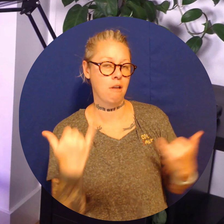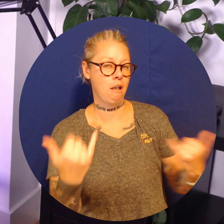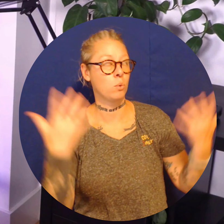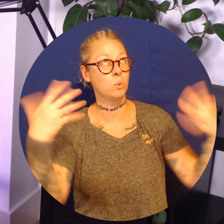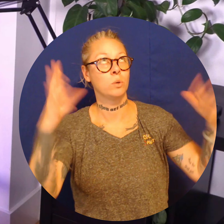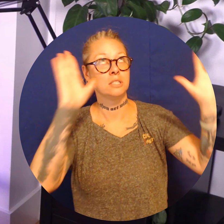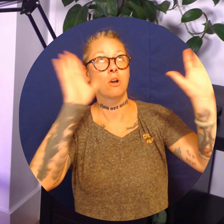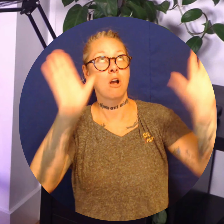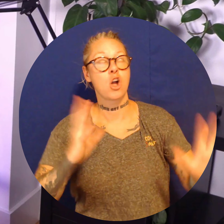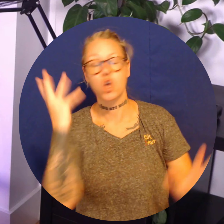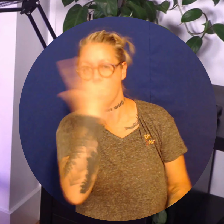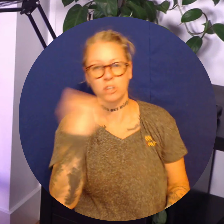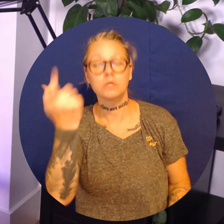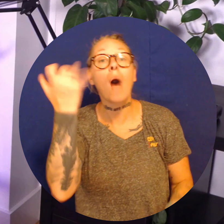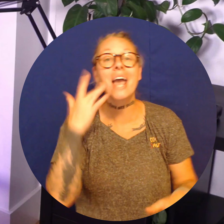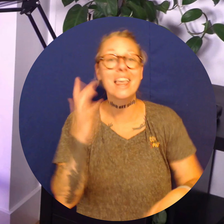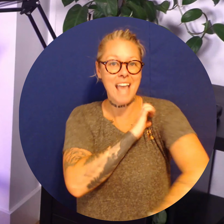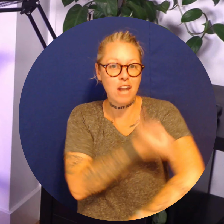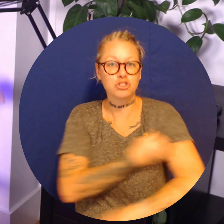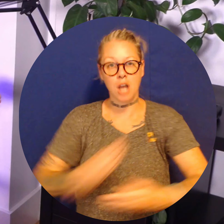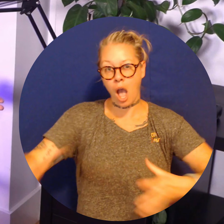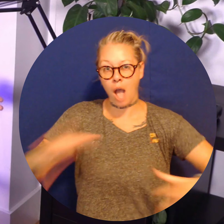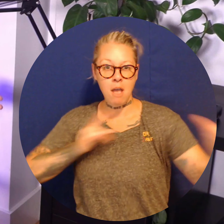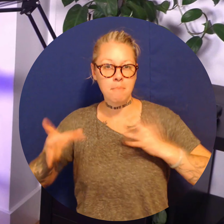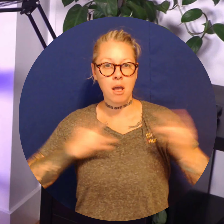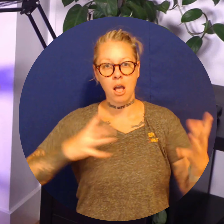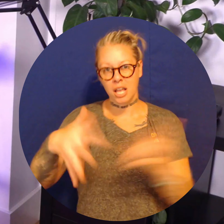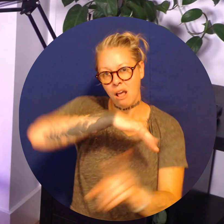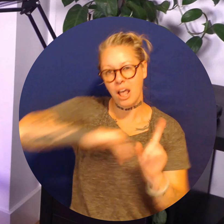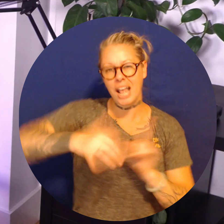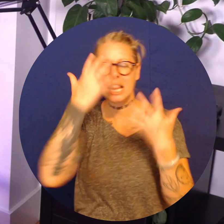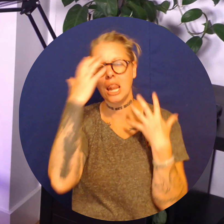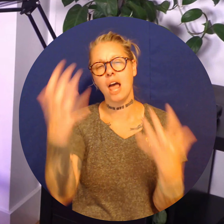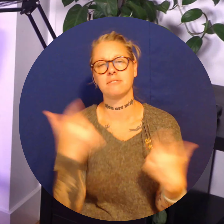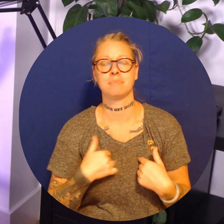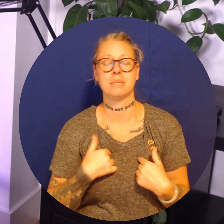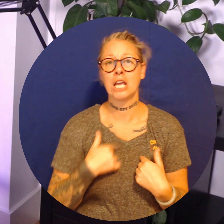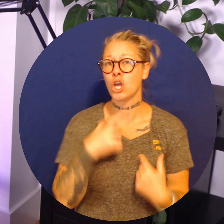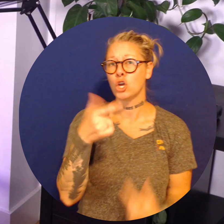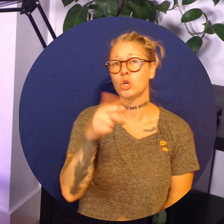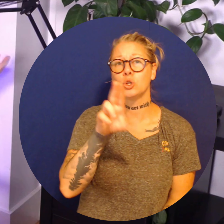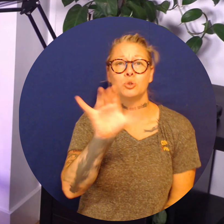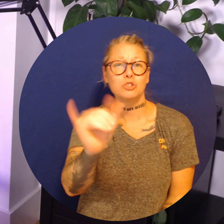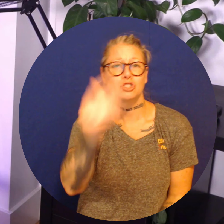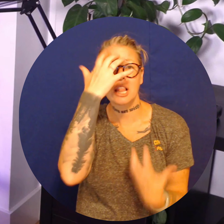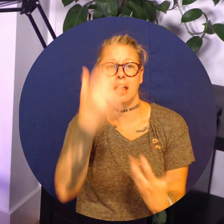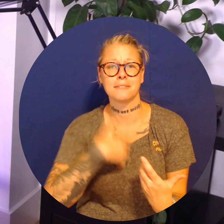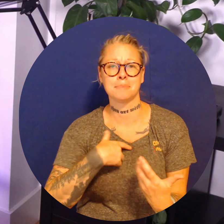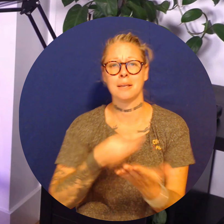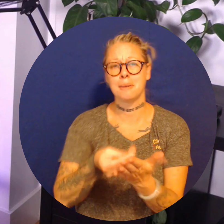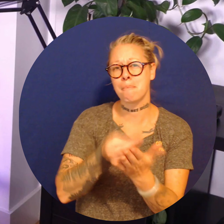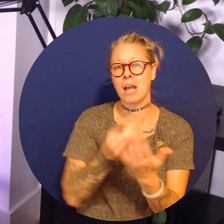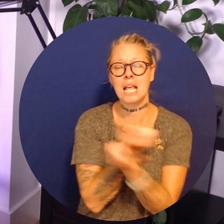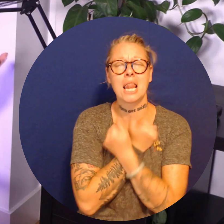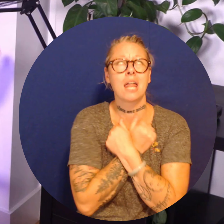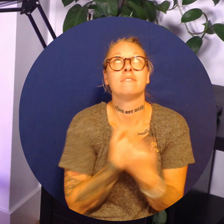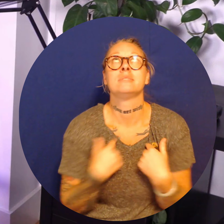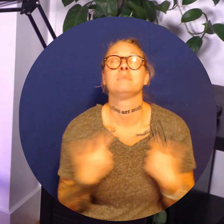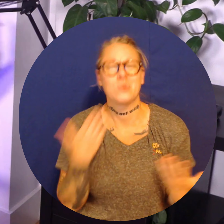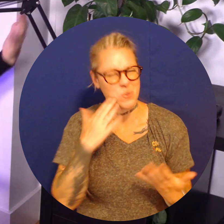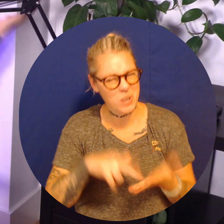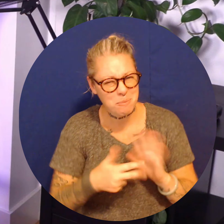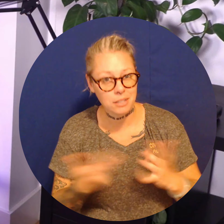my dog now he looks fucking gorgeous but it's like that's because i was in the energy for so long the energy loves me gucci loves me money loves me you know what i mean like